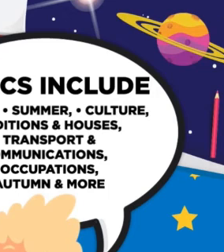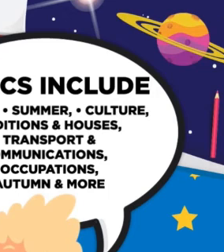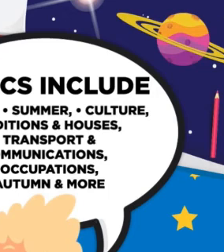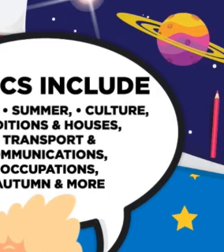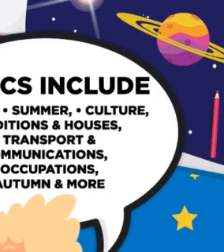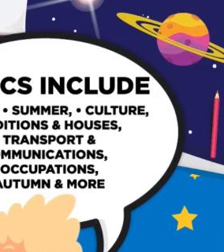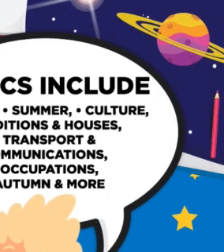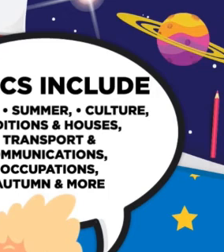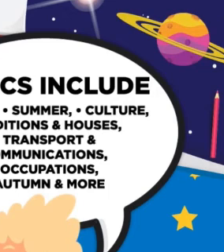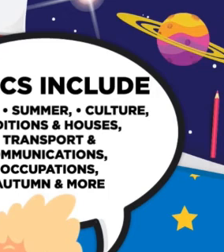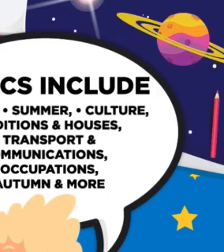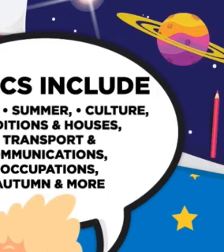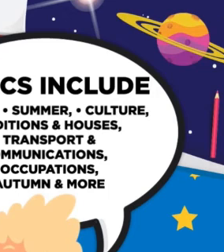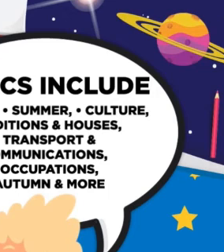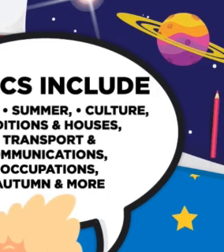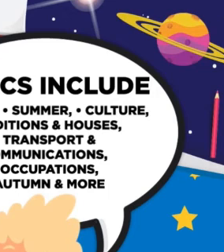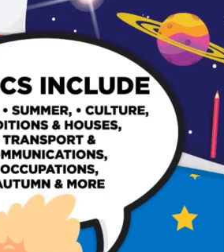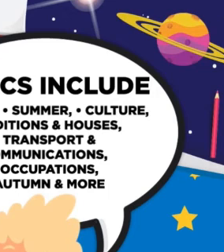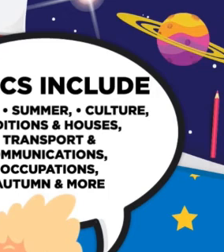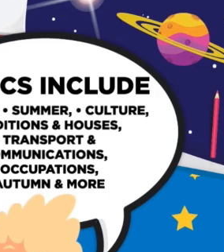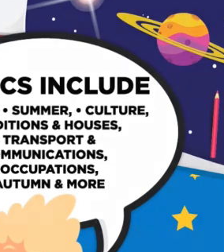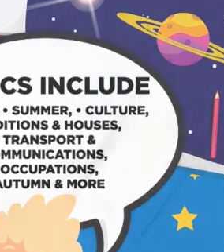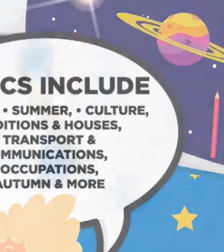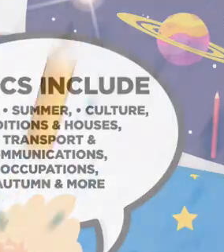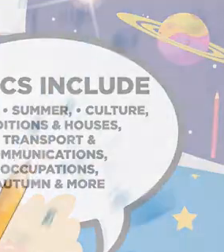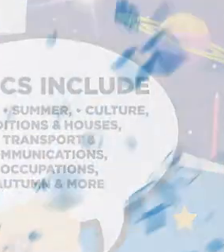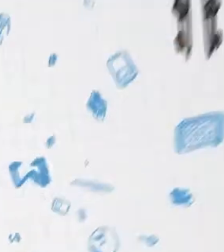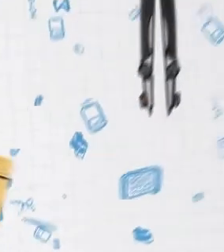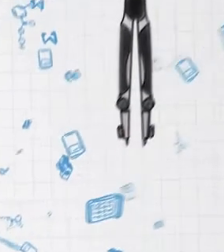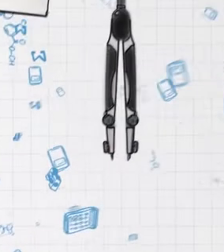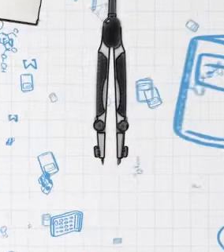distribute countrywide in over 7 different languages.